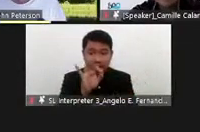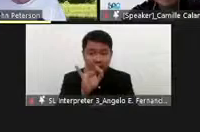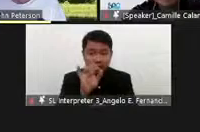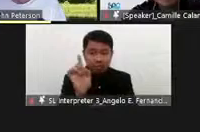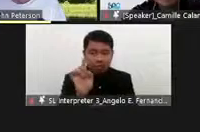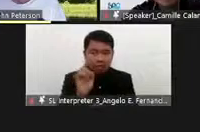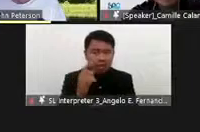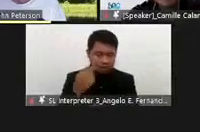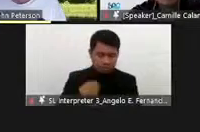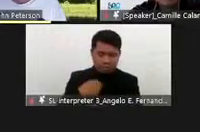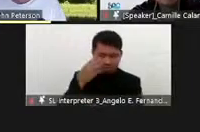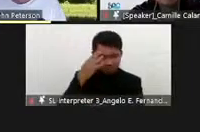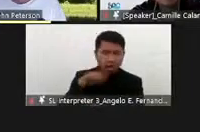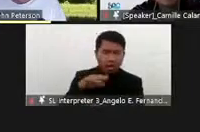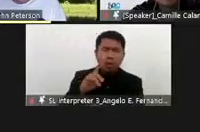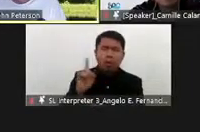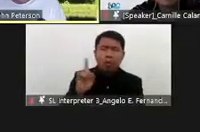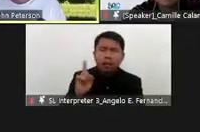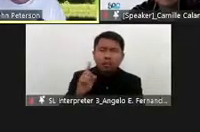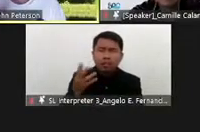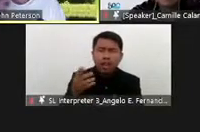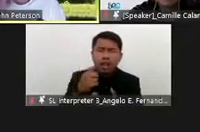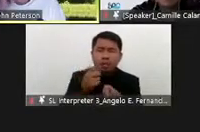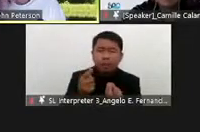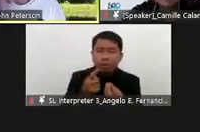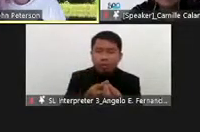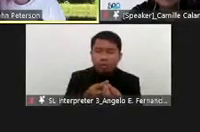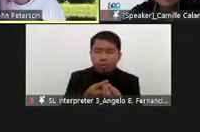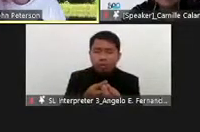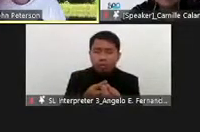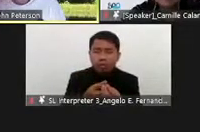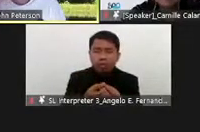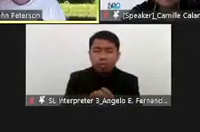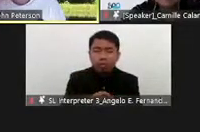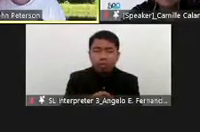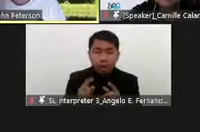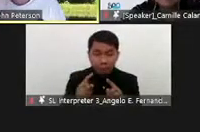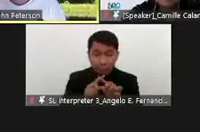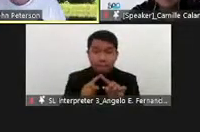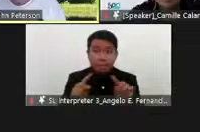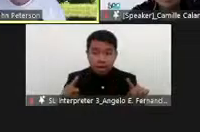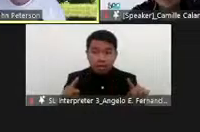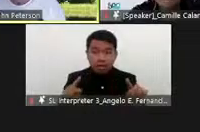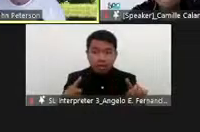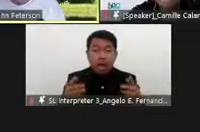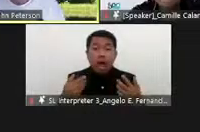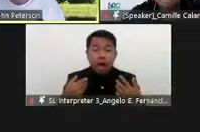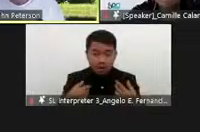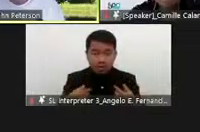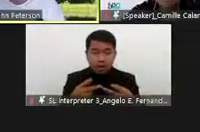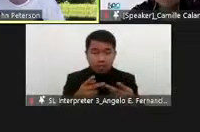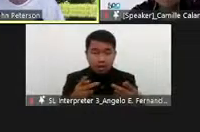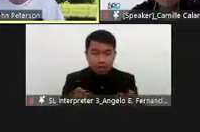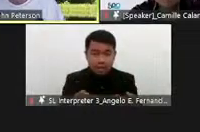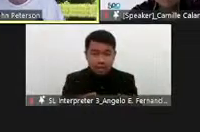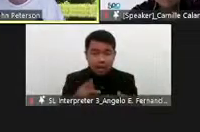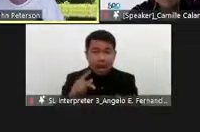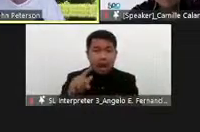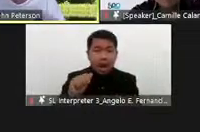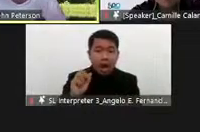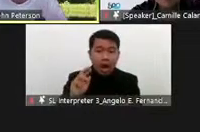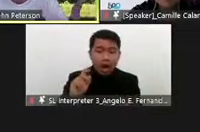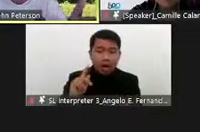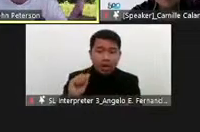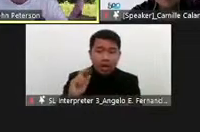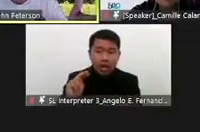the context, geological context, but there are outcropping areas like the Karkar Formation in Western Cebu,